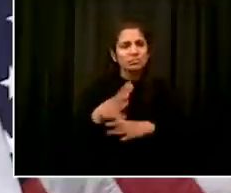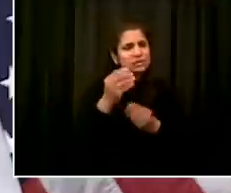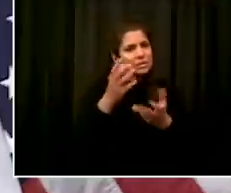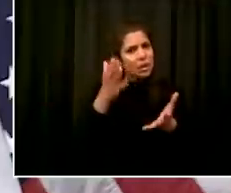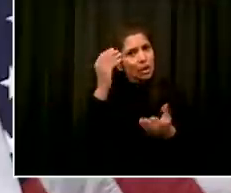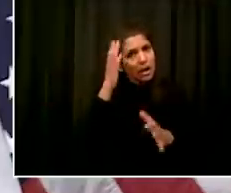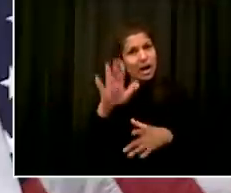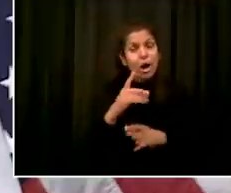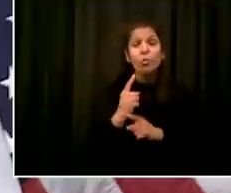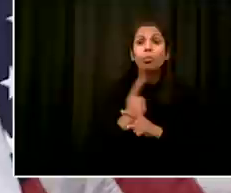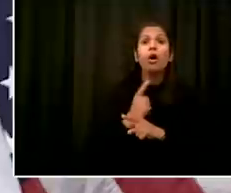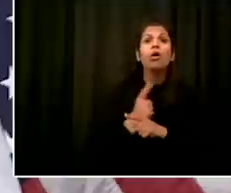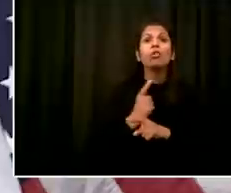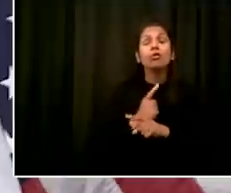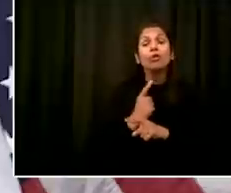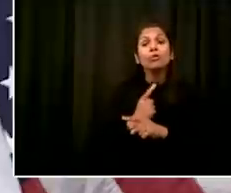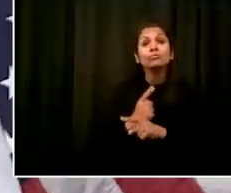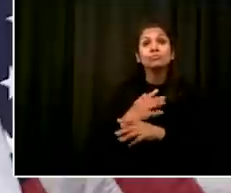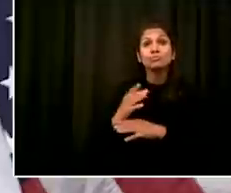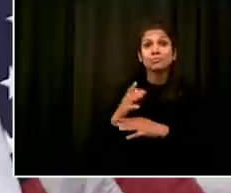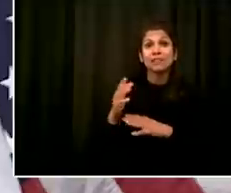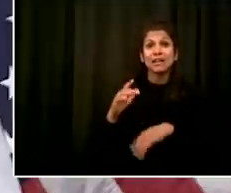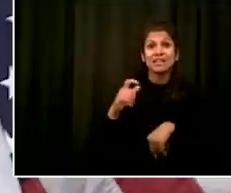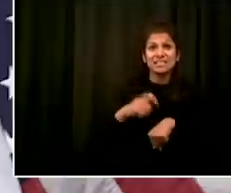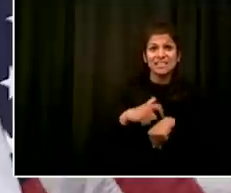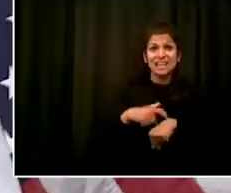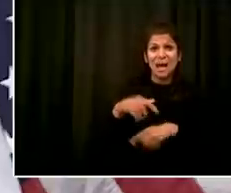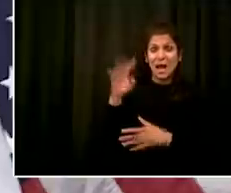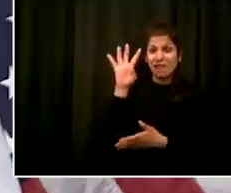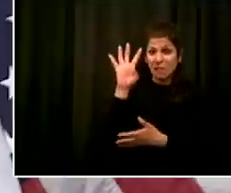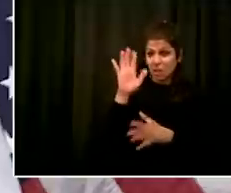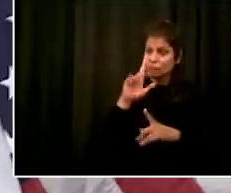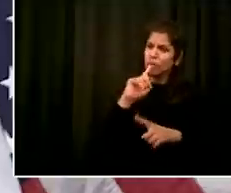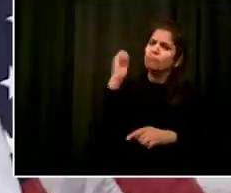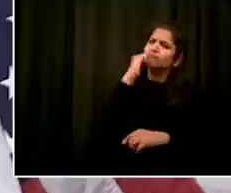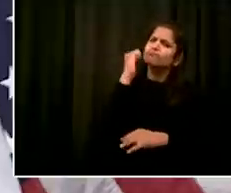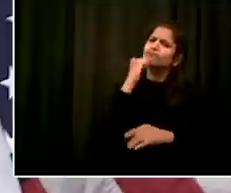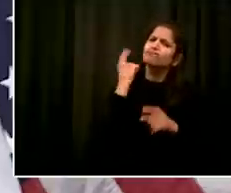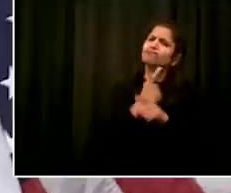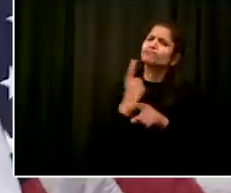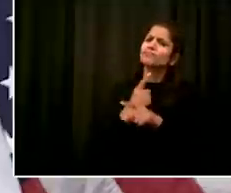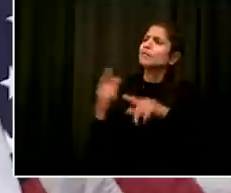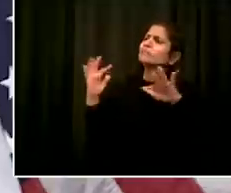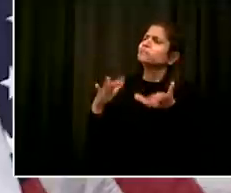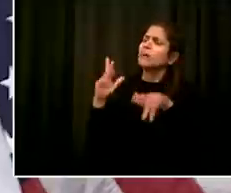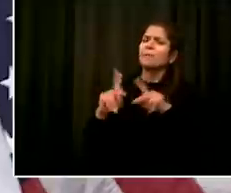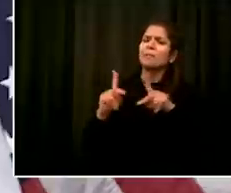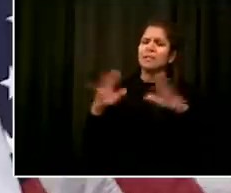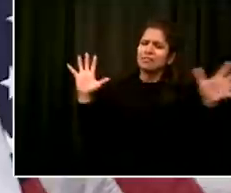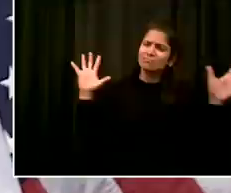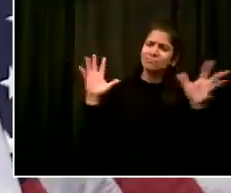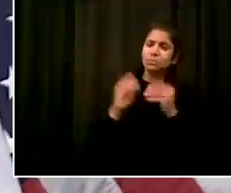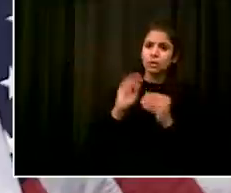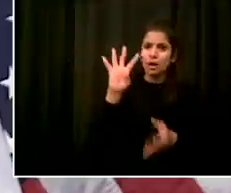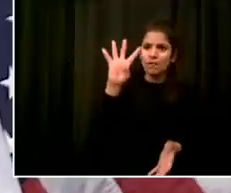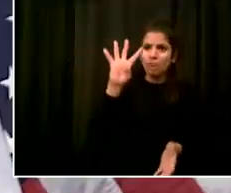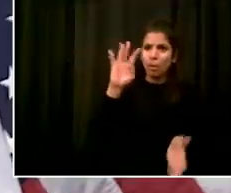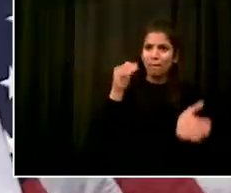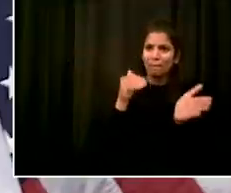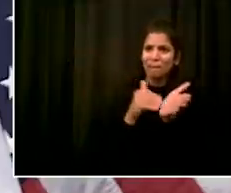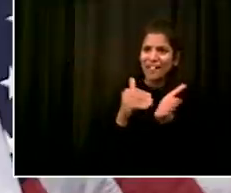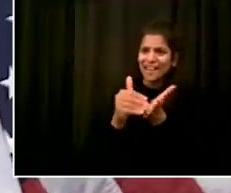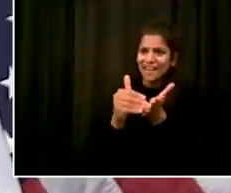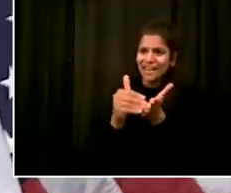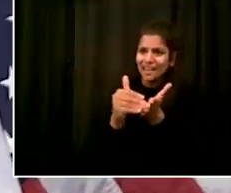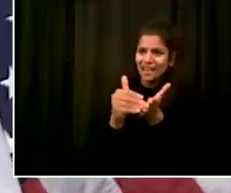history of New York City was back in January and February. Now you have a huge percentage of people working from home, and thank God they're still working,